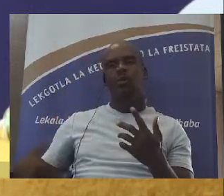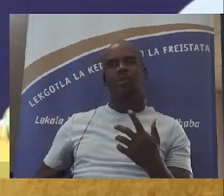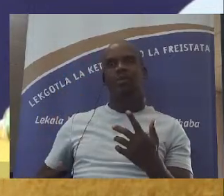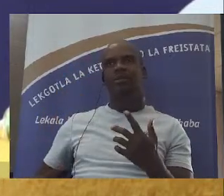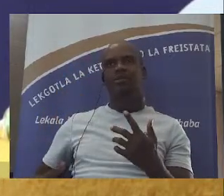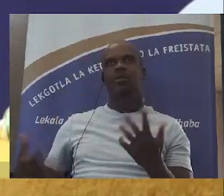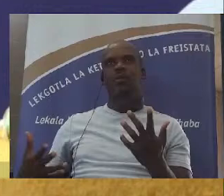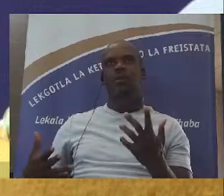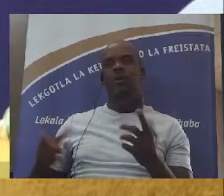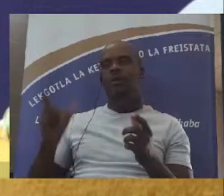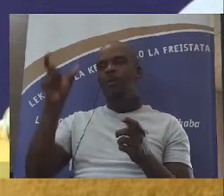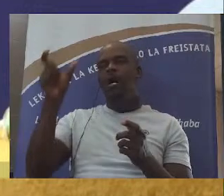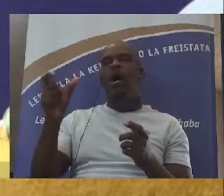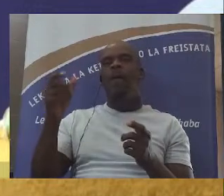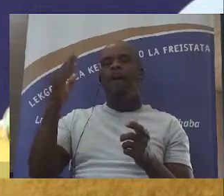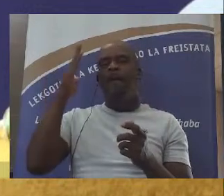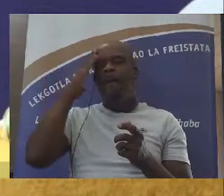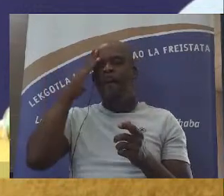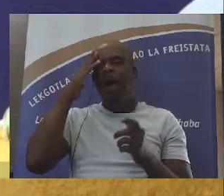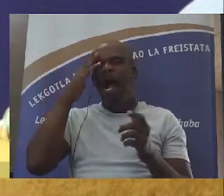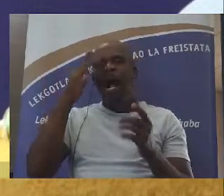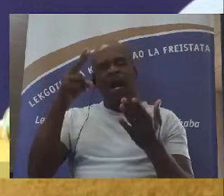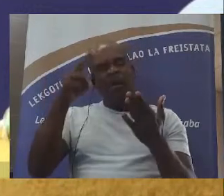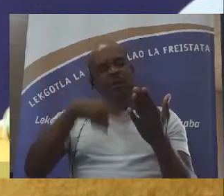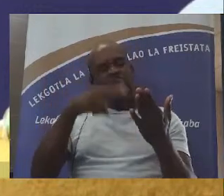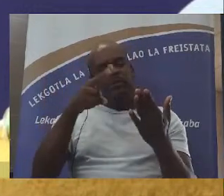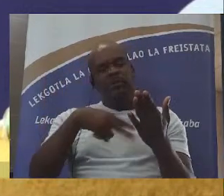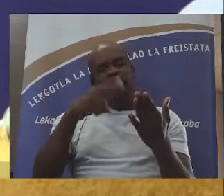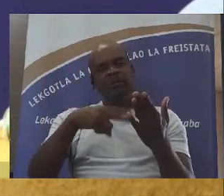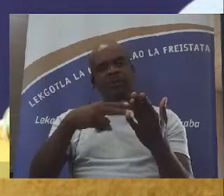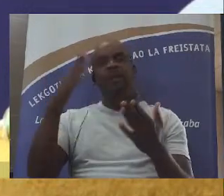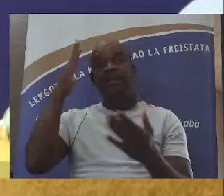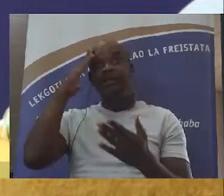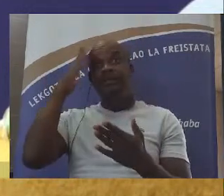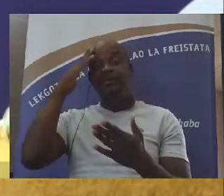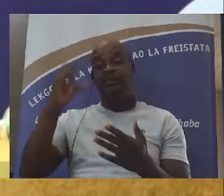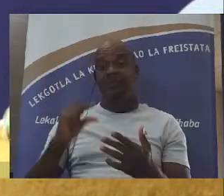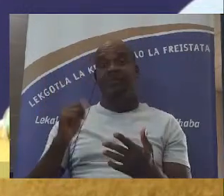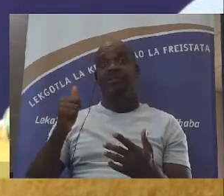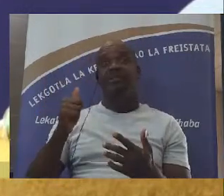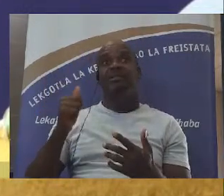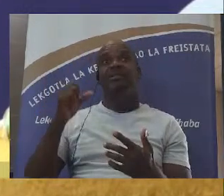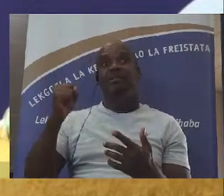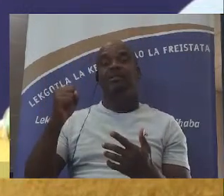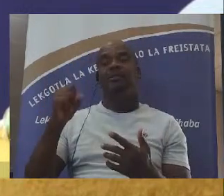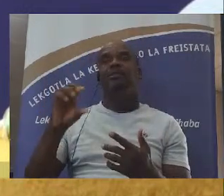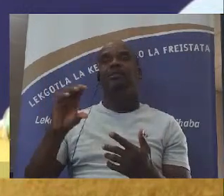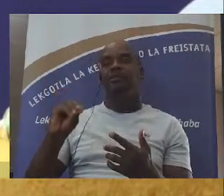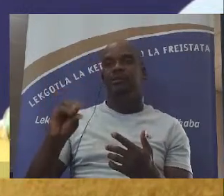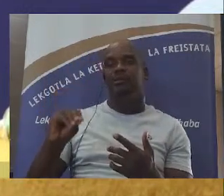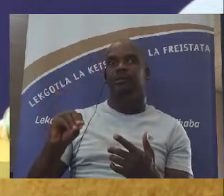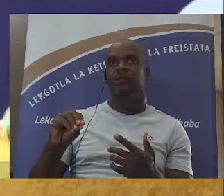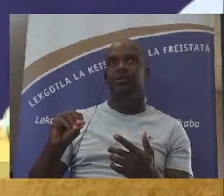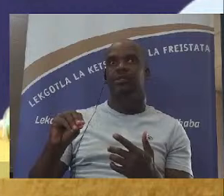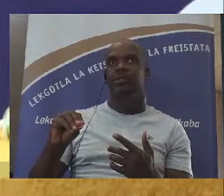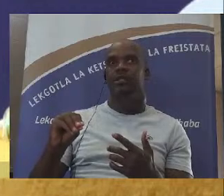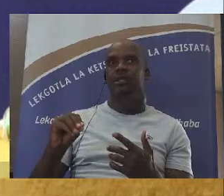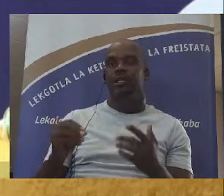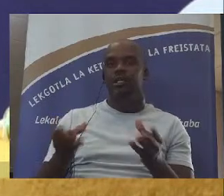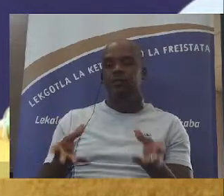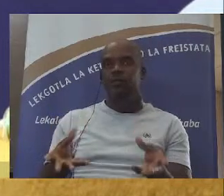ba tsebang ba balang ba tseba hore ho na le gas e ileng ya fumaneha mane